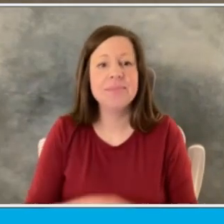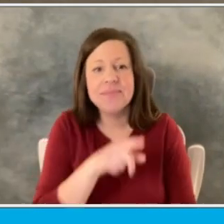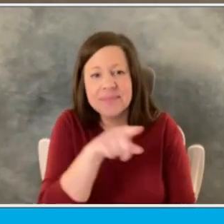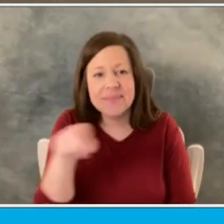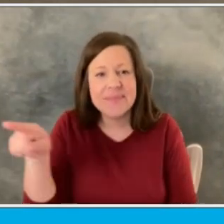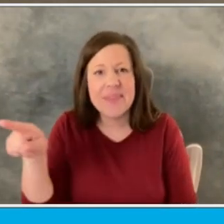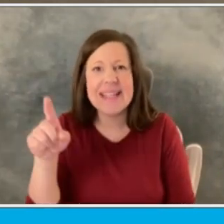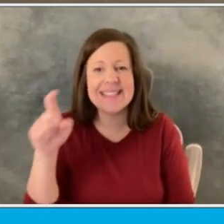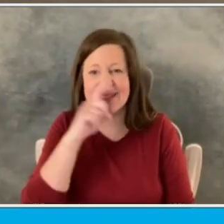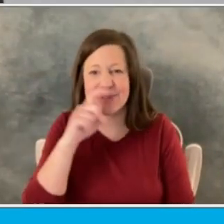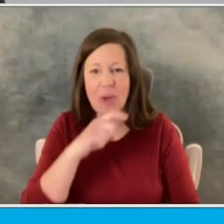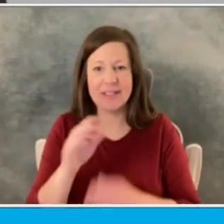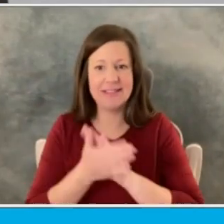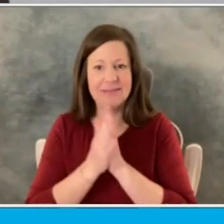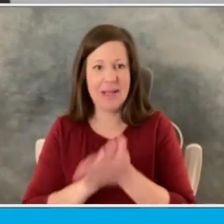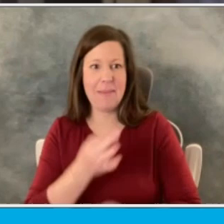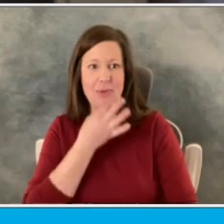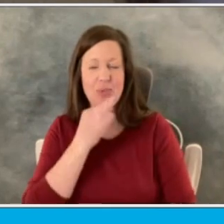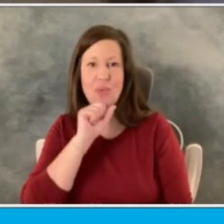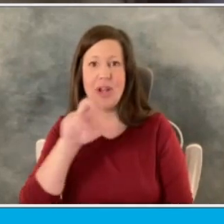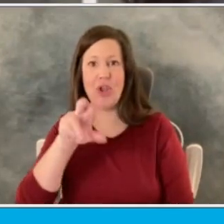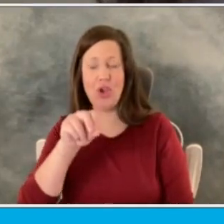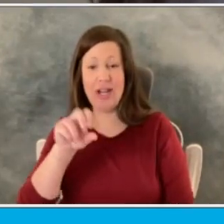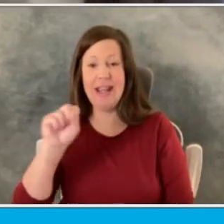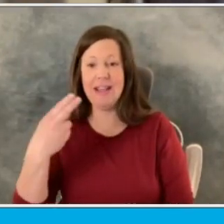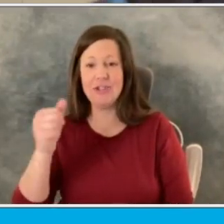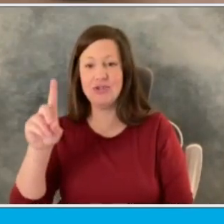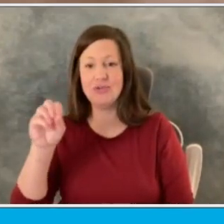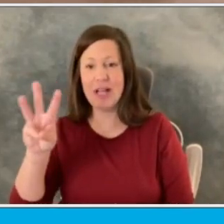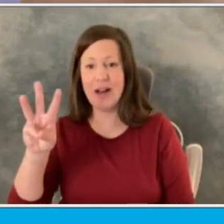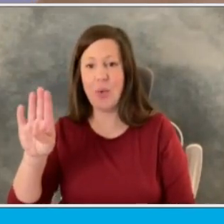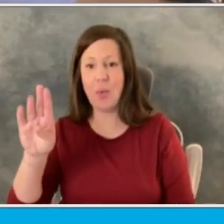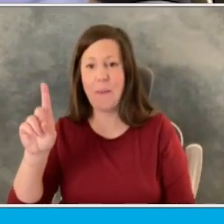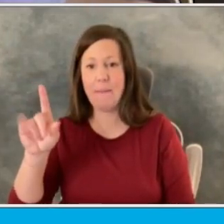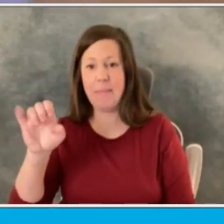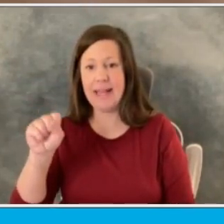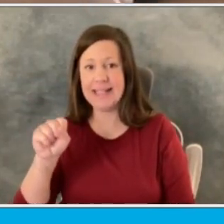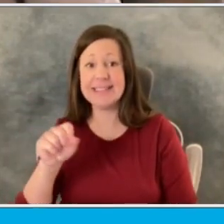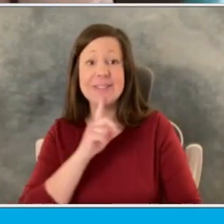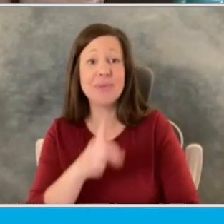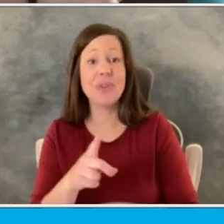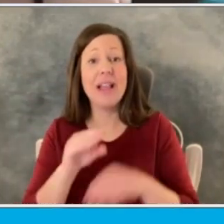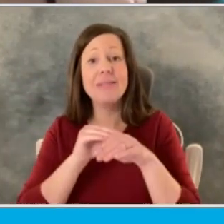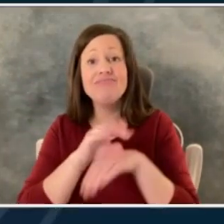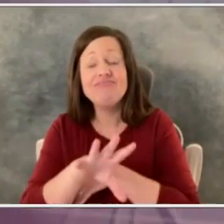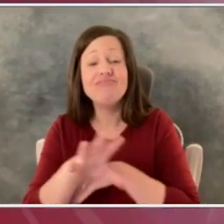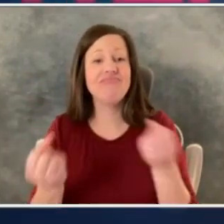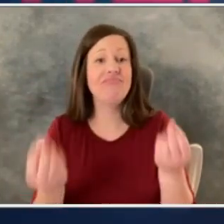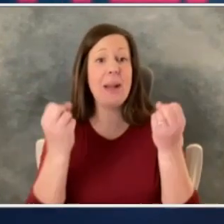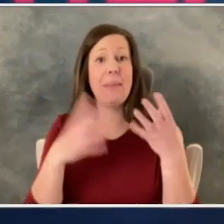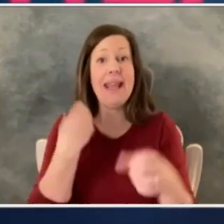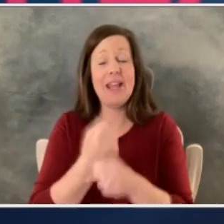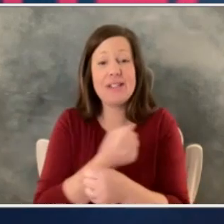turning 30 years old. Shadow Buddies have given decades of love and learning to thousands of children and frontline